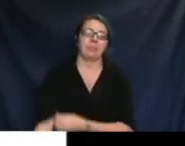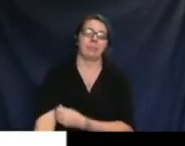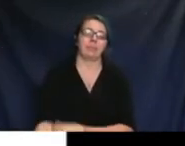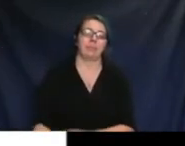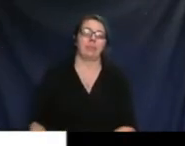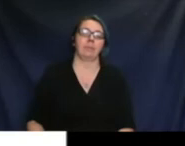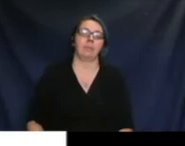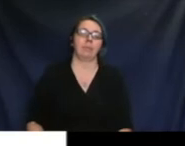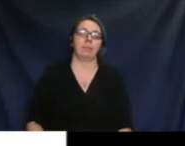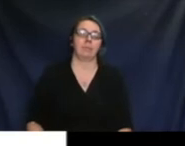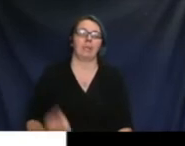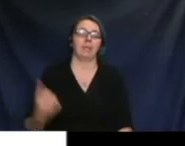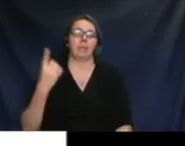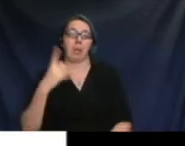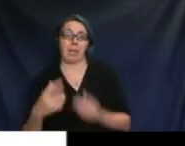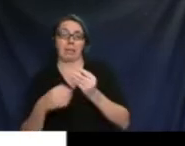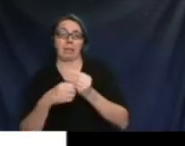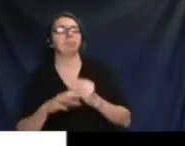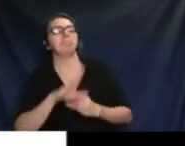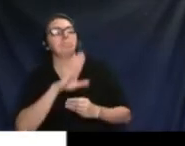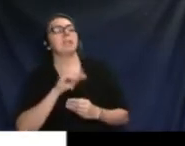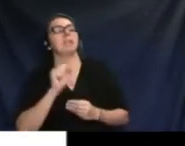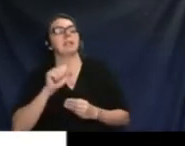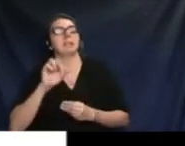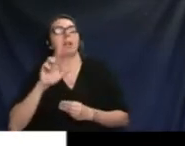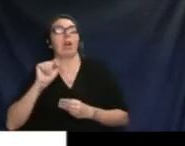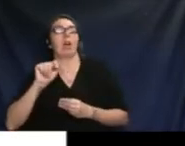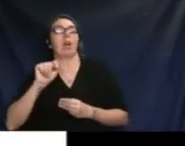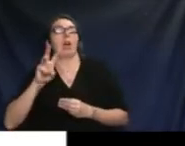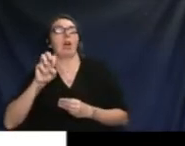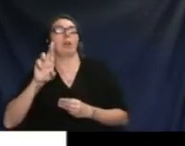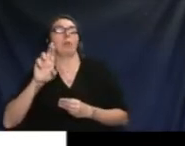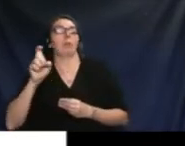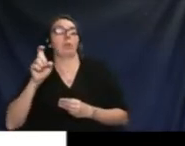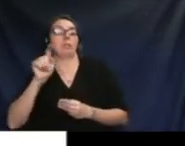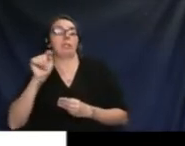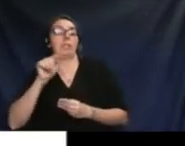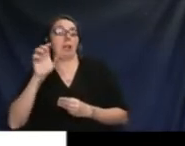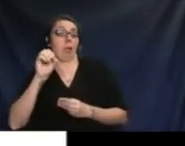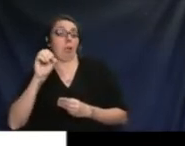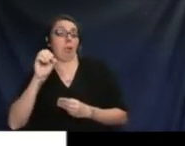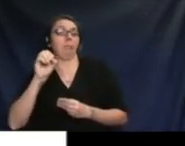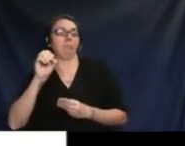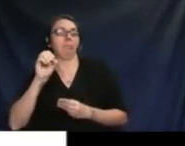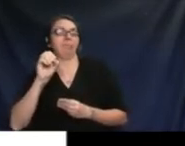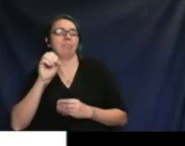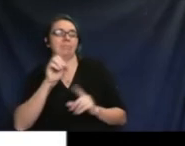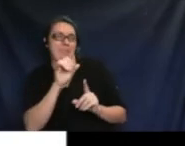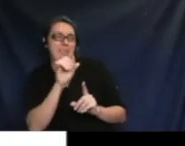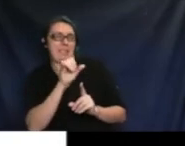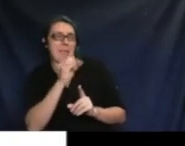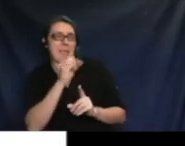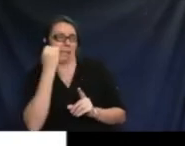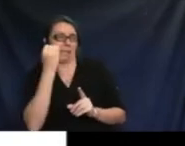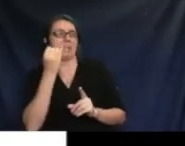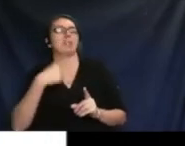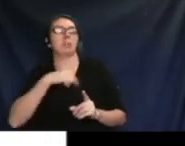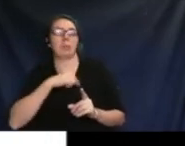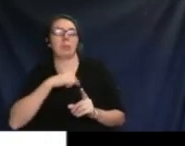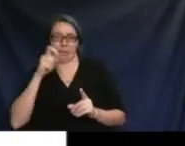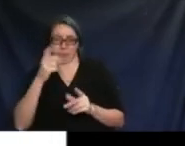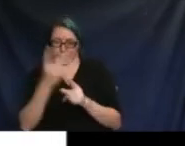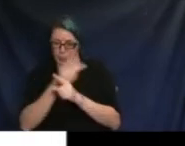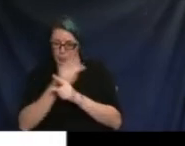we're taking with ArtworxTO, which is to once we know what all the permitting across